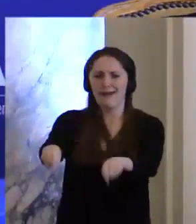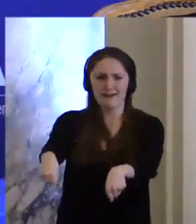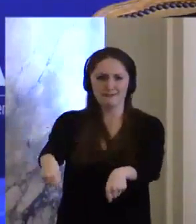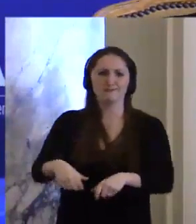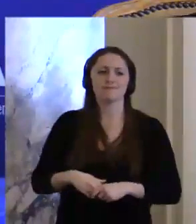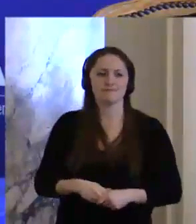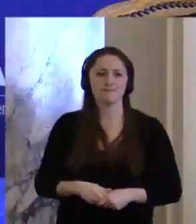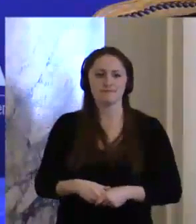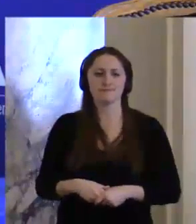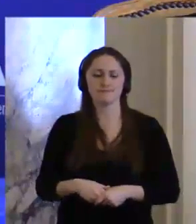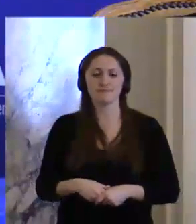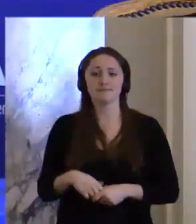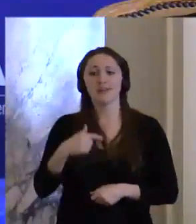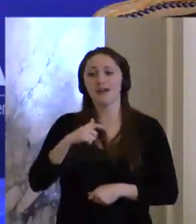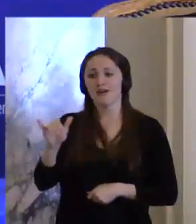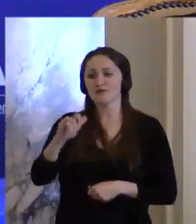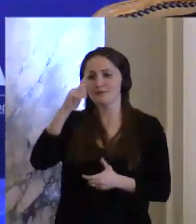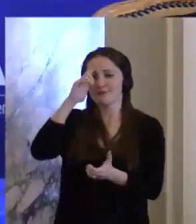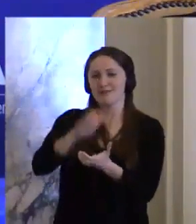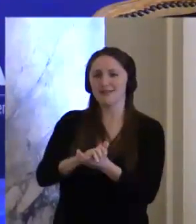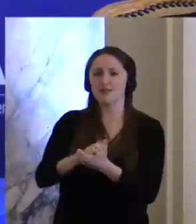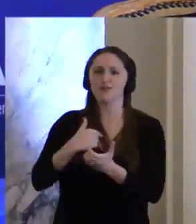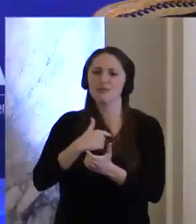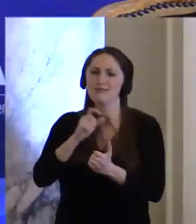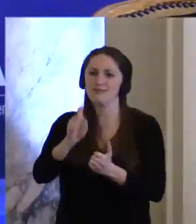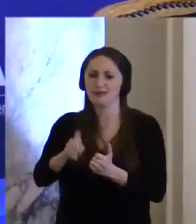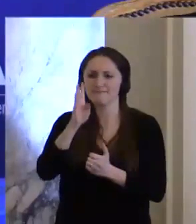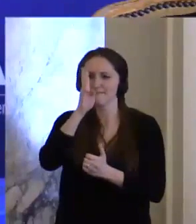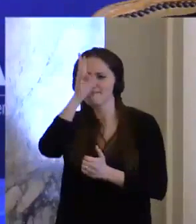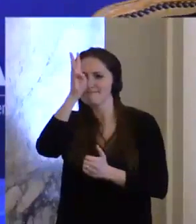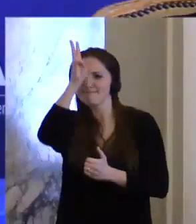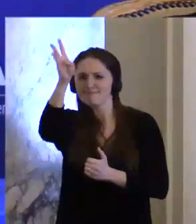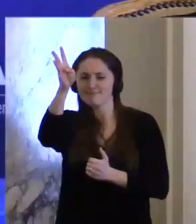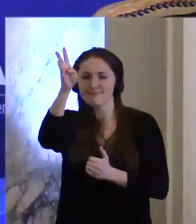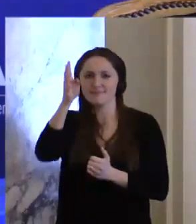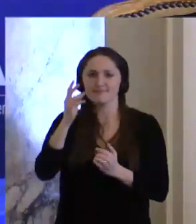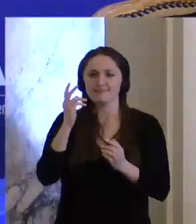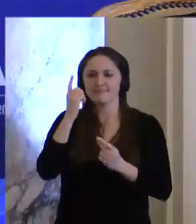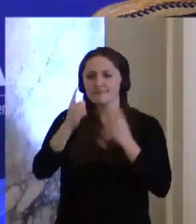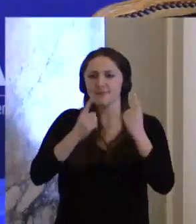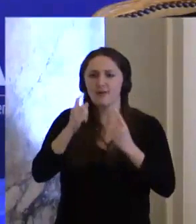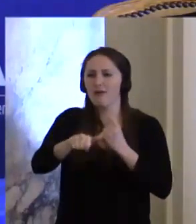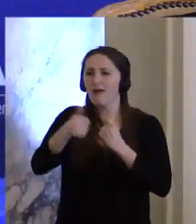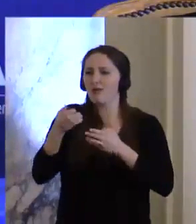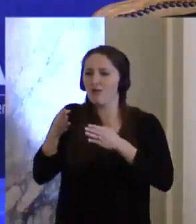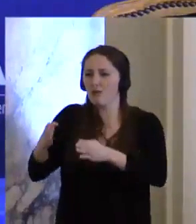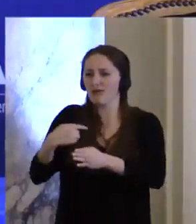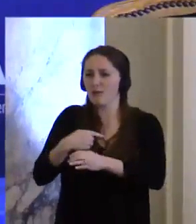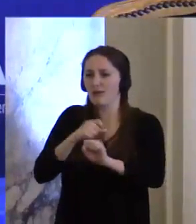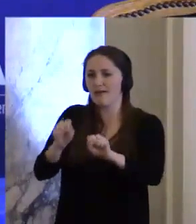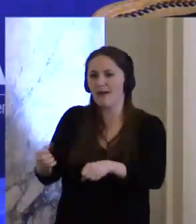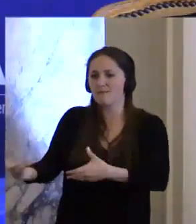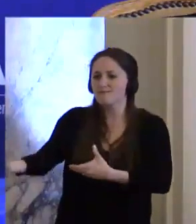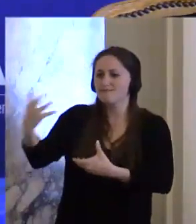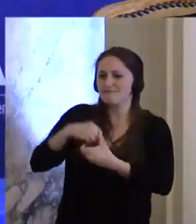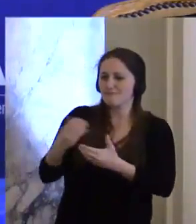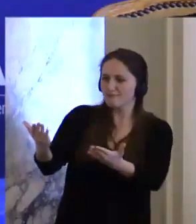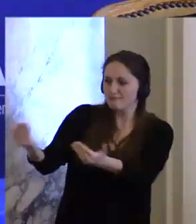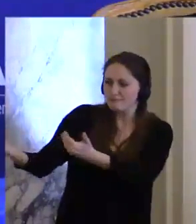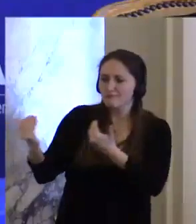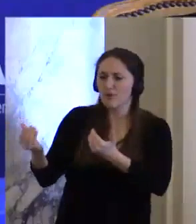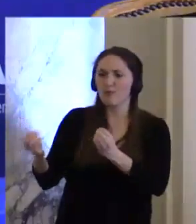so. I also believe that we must be innovative in looking for other ways in which we can bring in